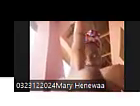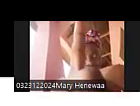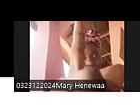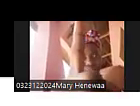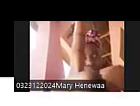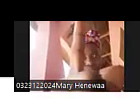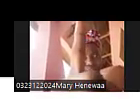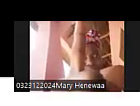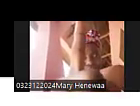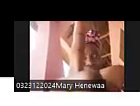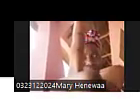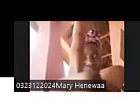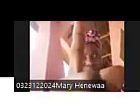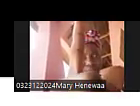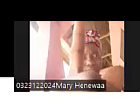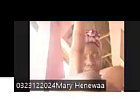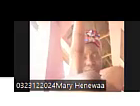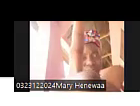like